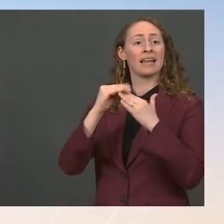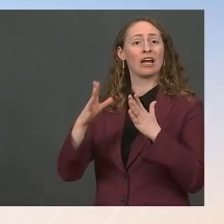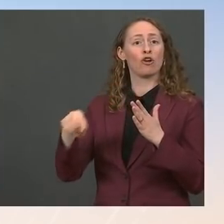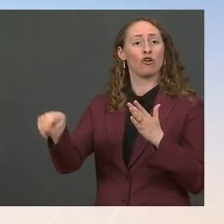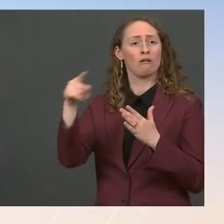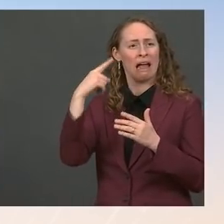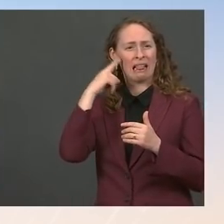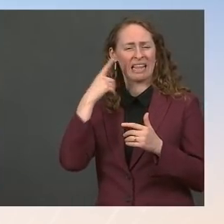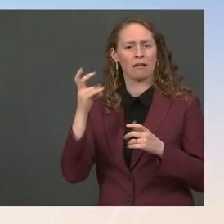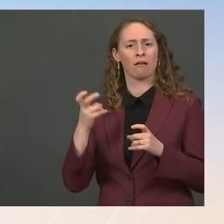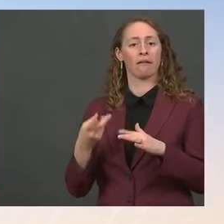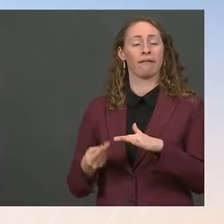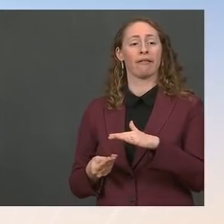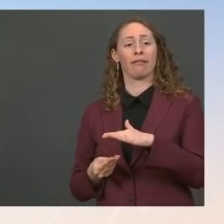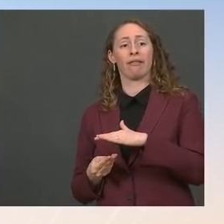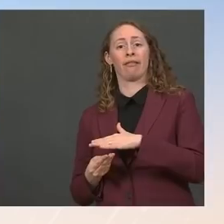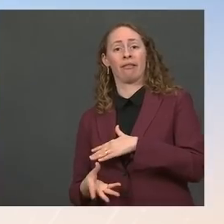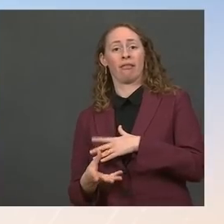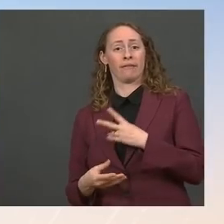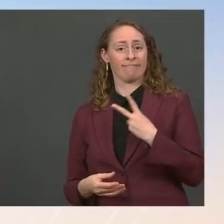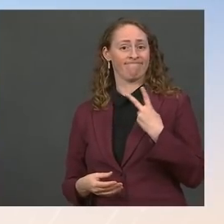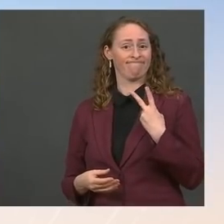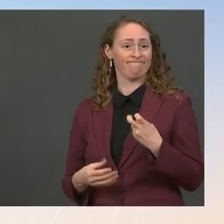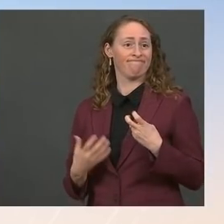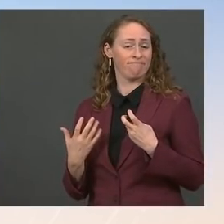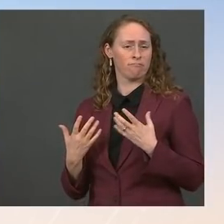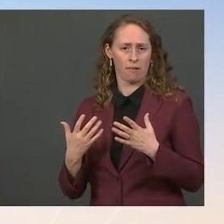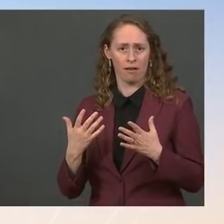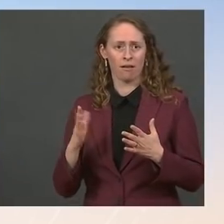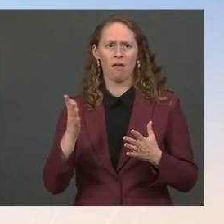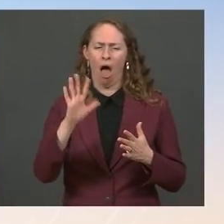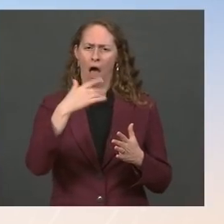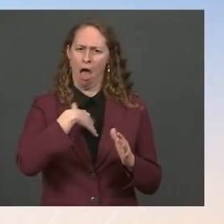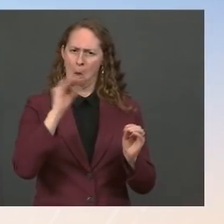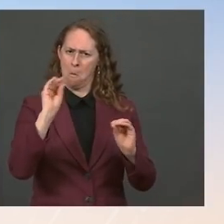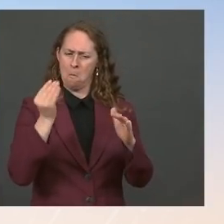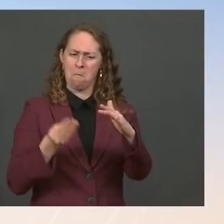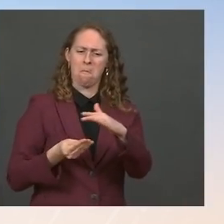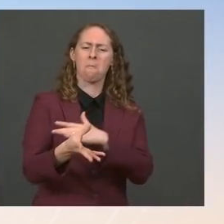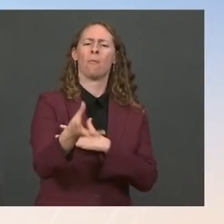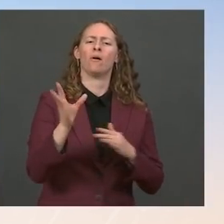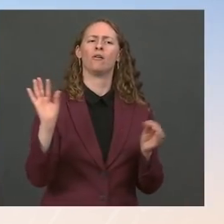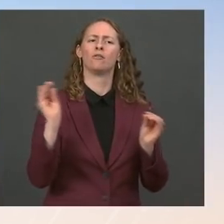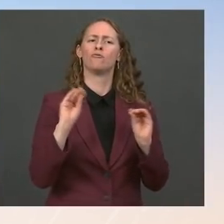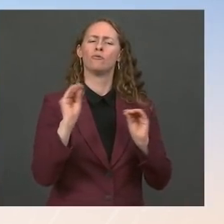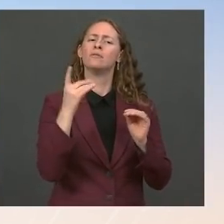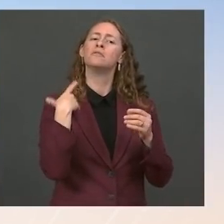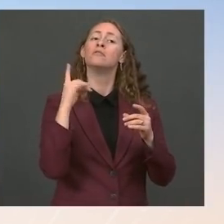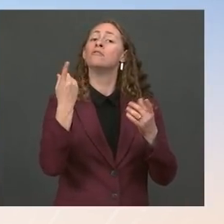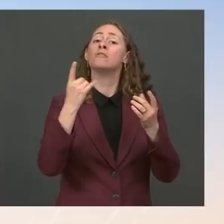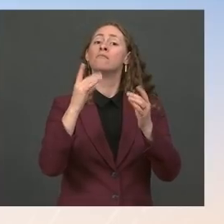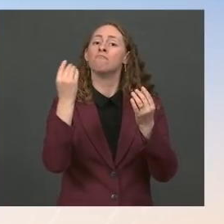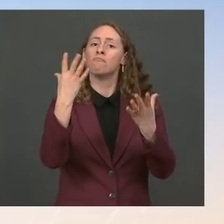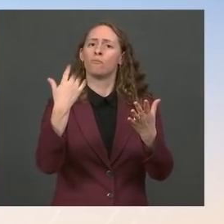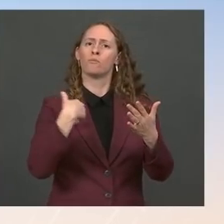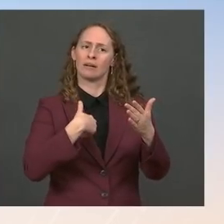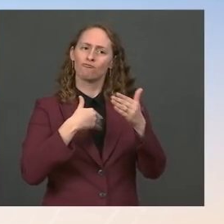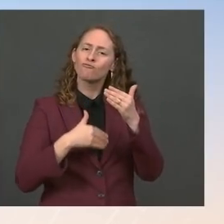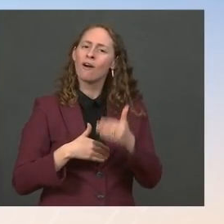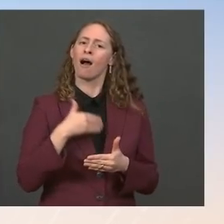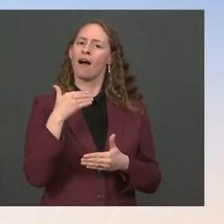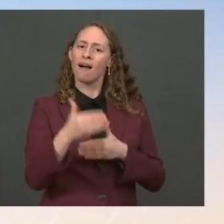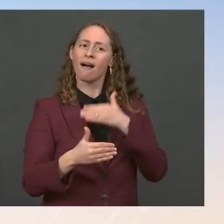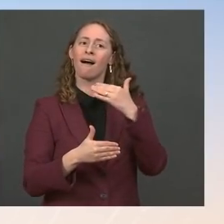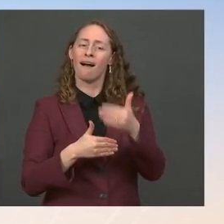it's unlikely you'll... That's actually not what I'm indicating. I'm indicating that we're continuing to make progress. We're getting close to the